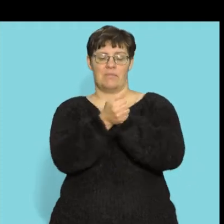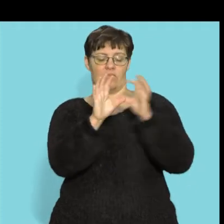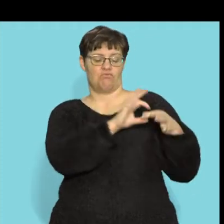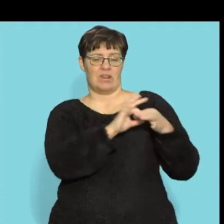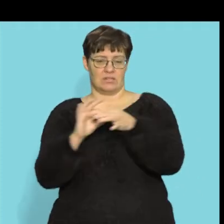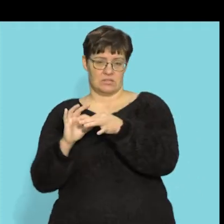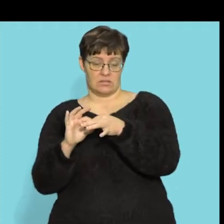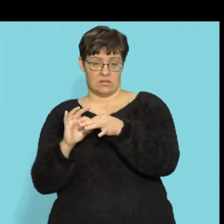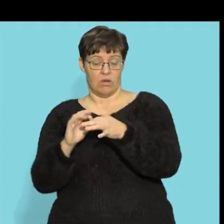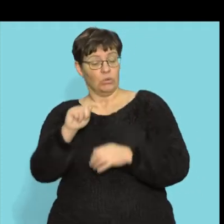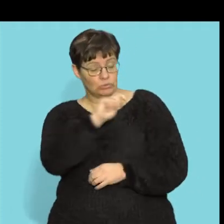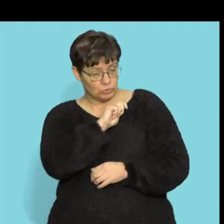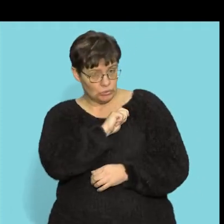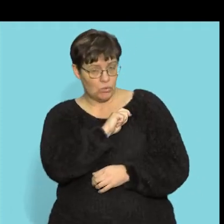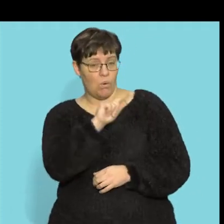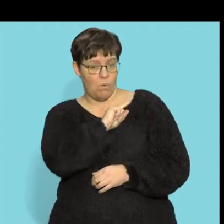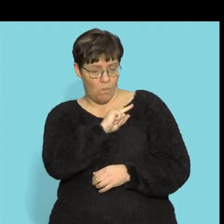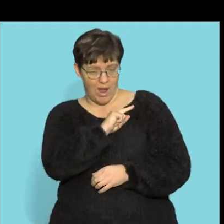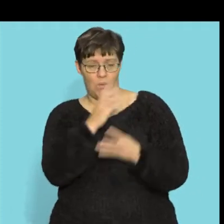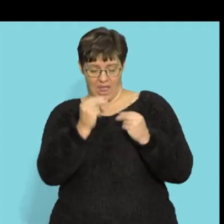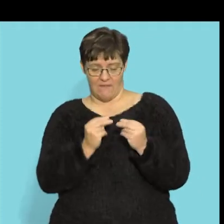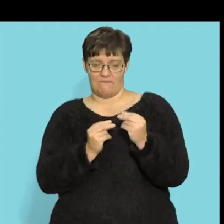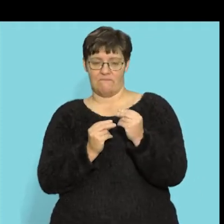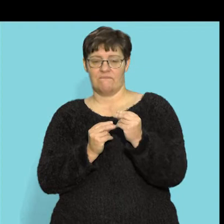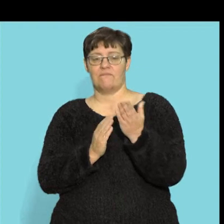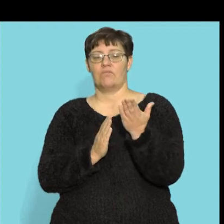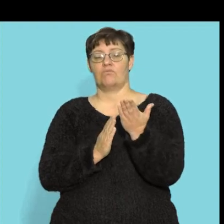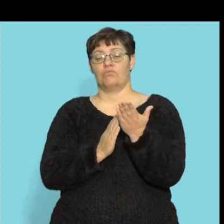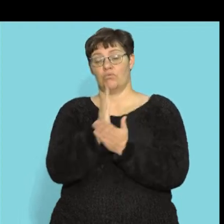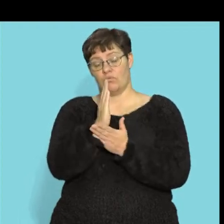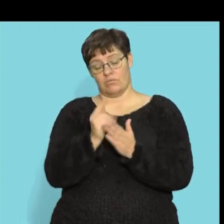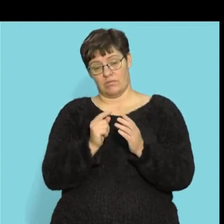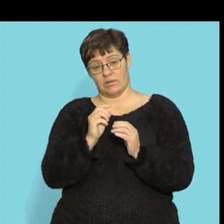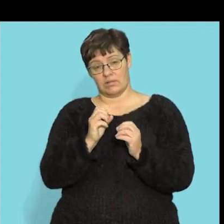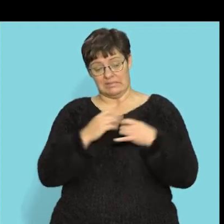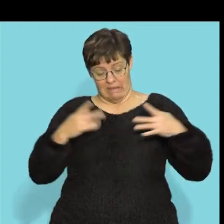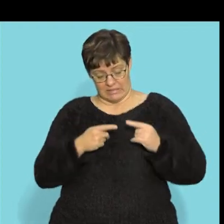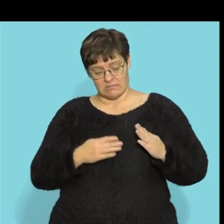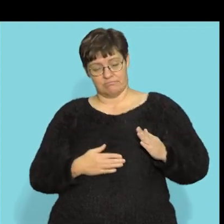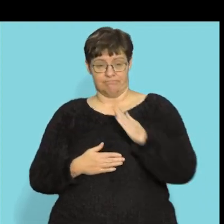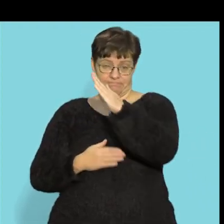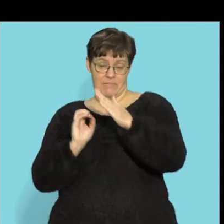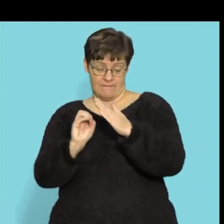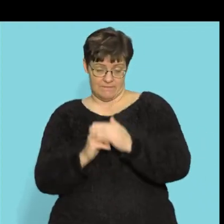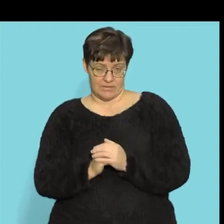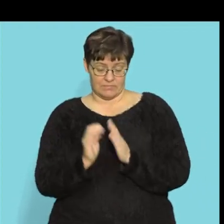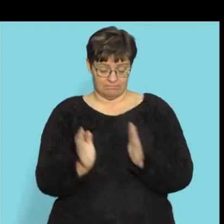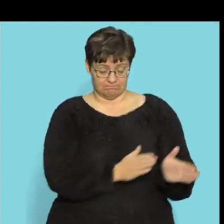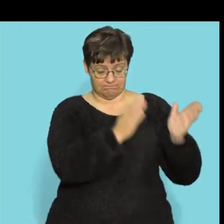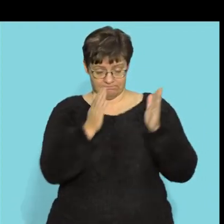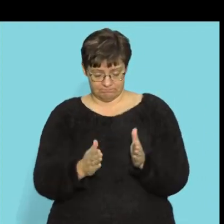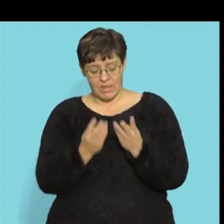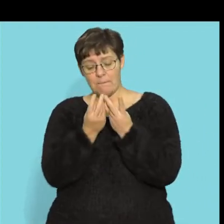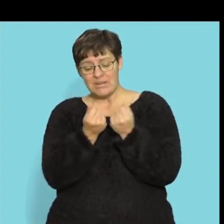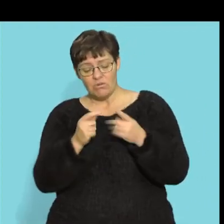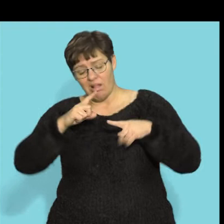mathematical relationship can only be true if we have got a linear graph which passes through the origin. So we also know that